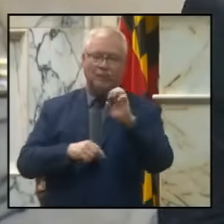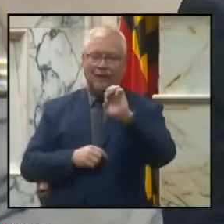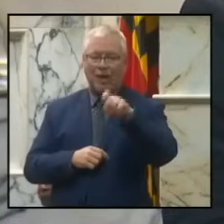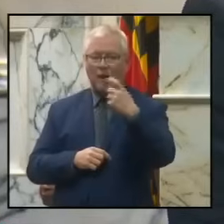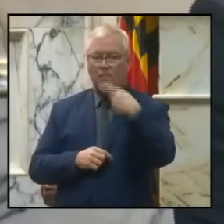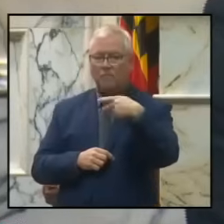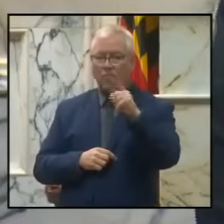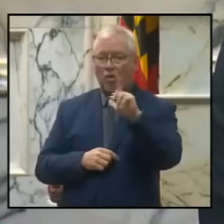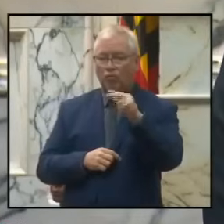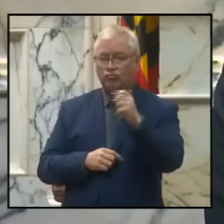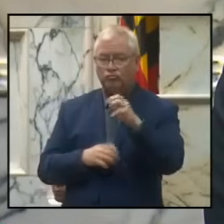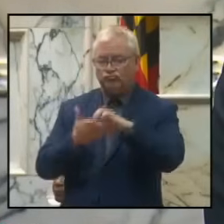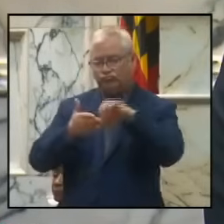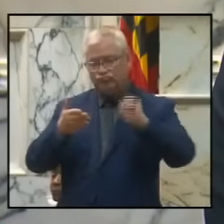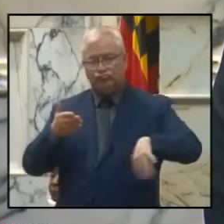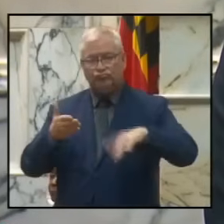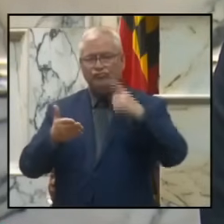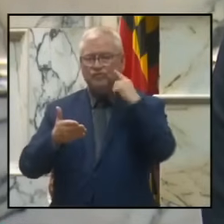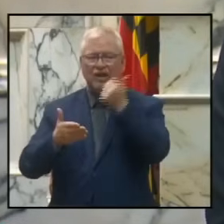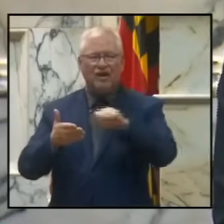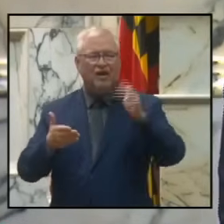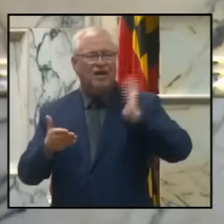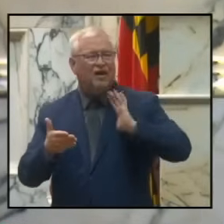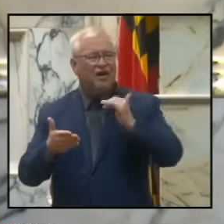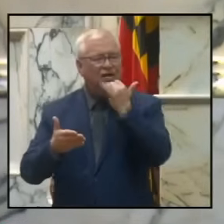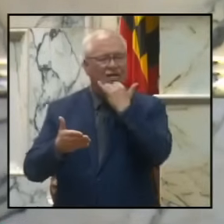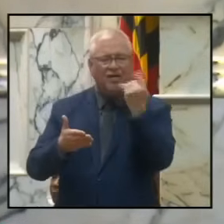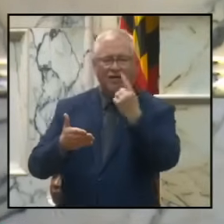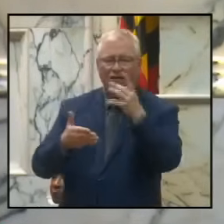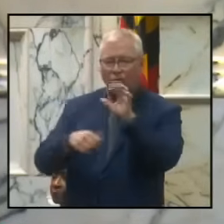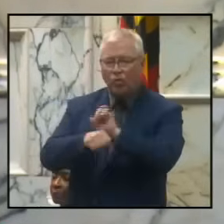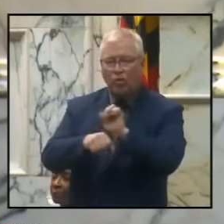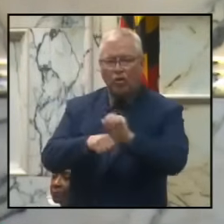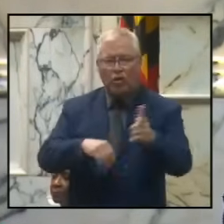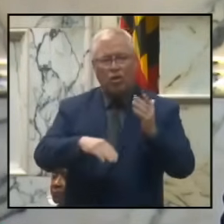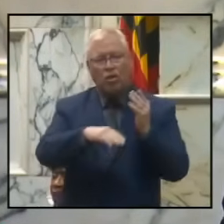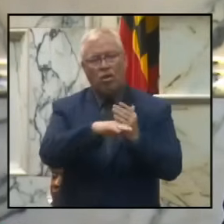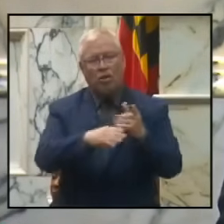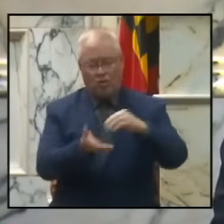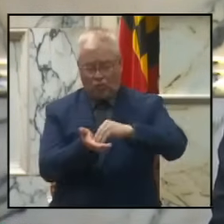or probation to petition to have their records wiped clean.